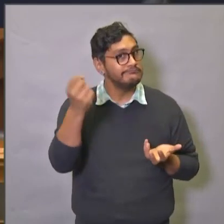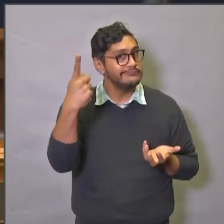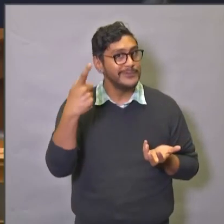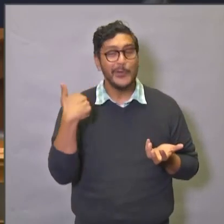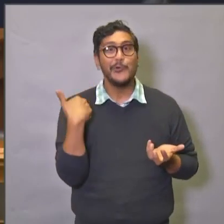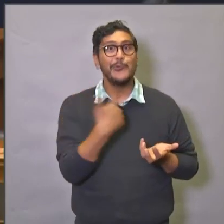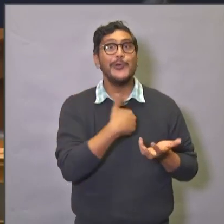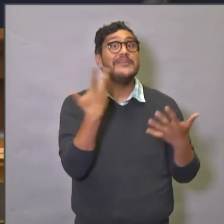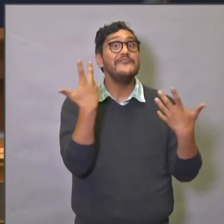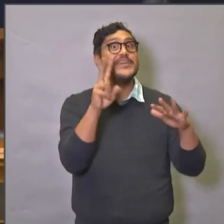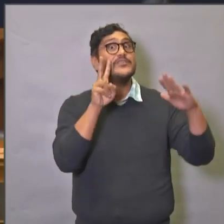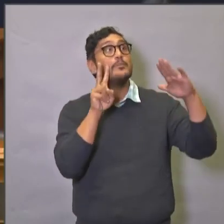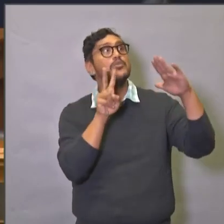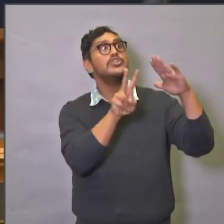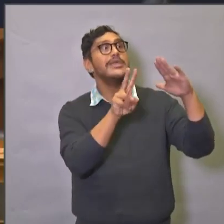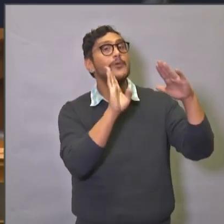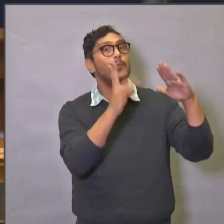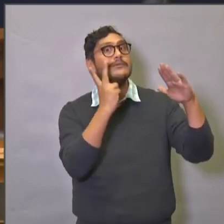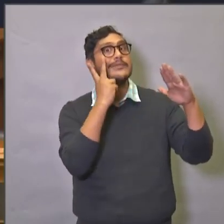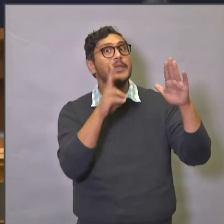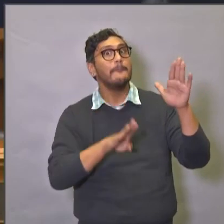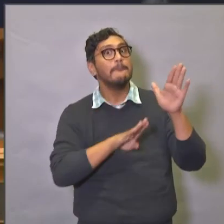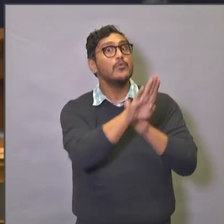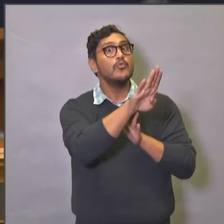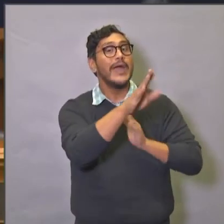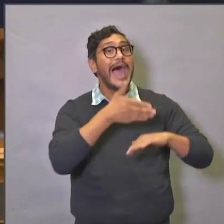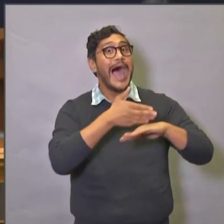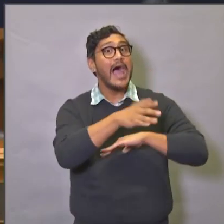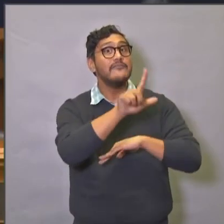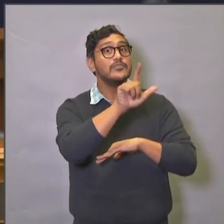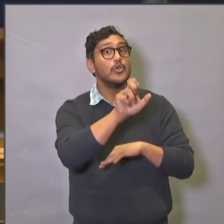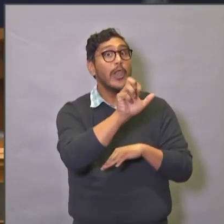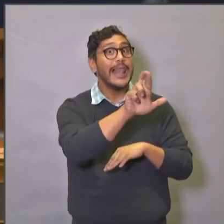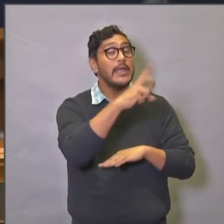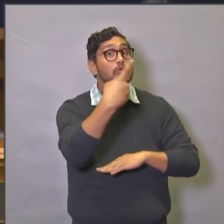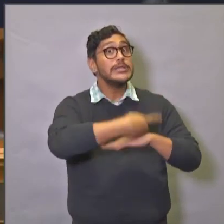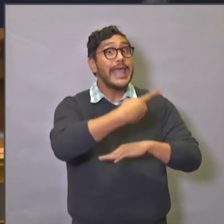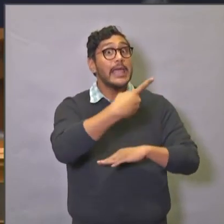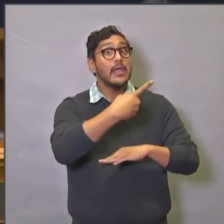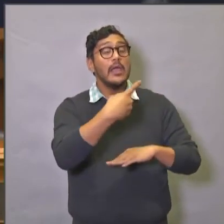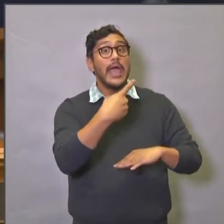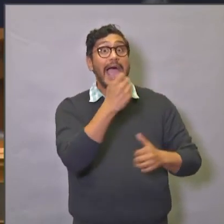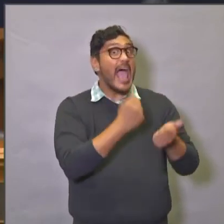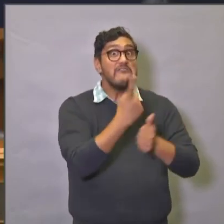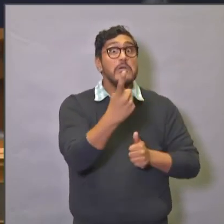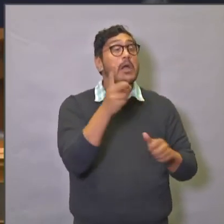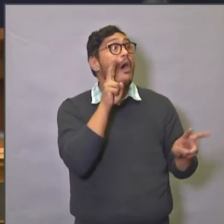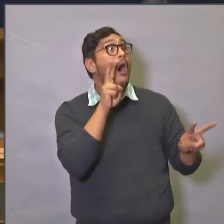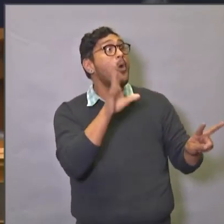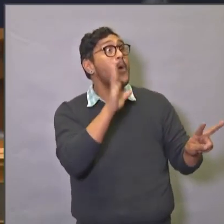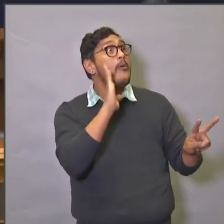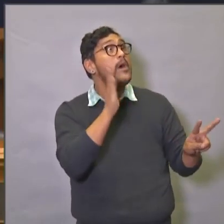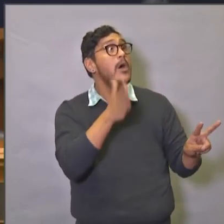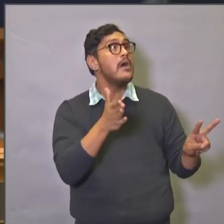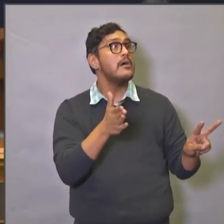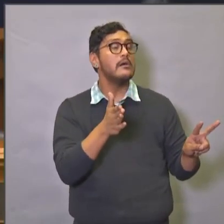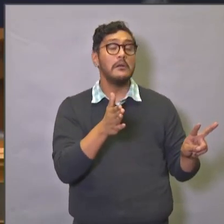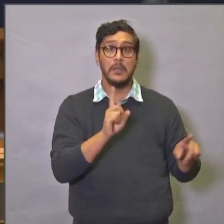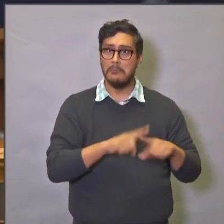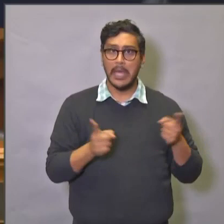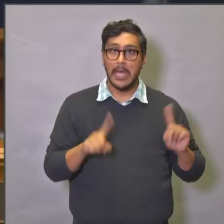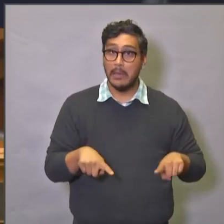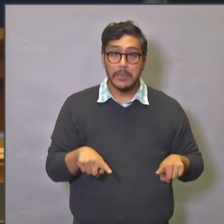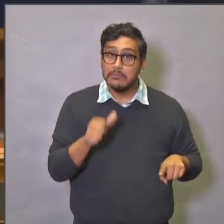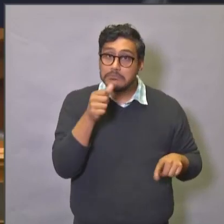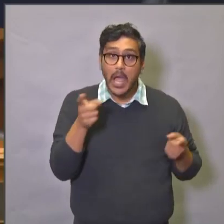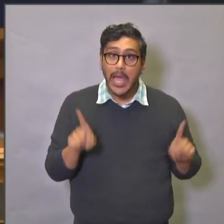fact, see a surge after the Labor Day holiday, and we didn't. And that's in part because people took actions to make sure we didn't see